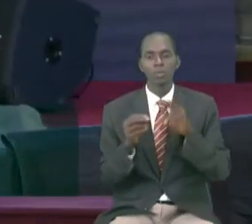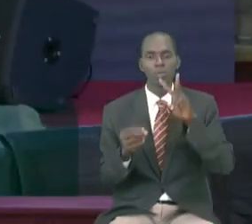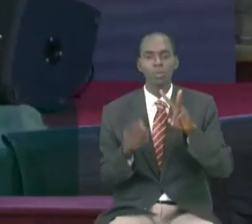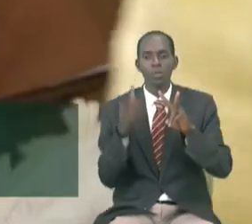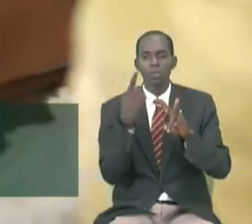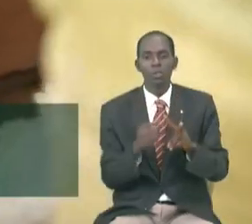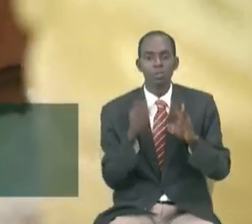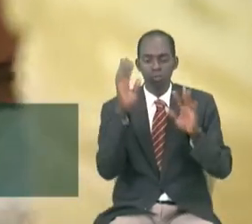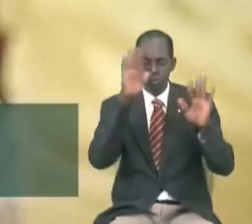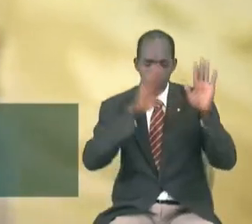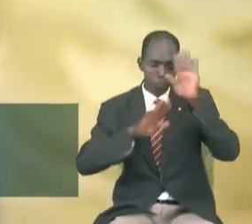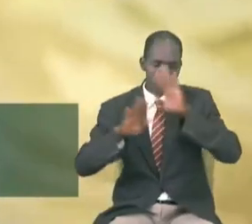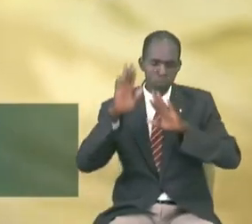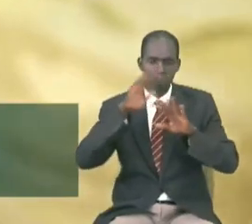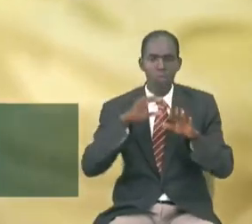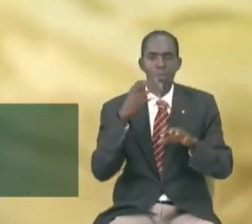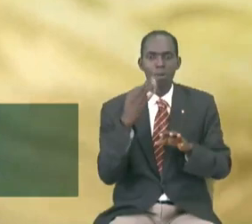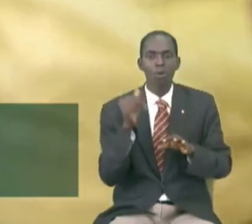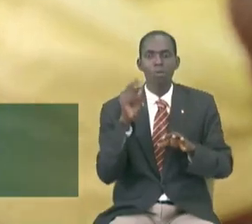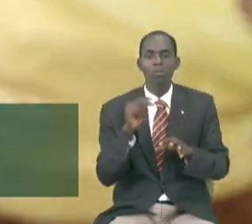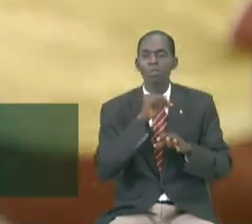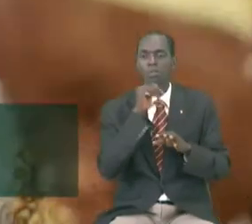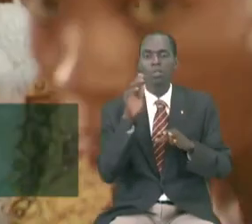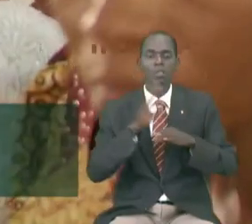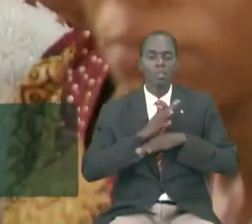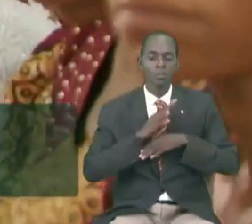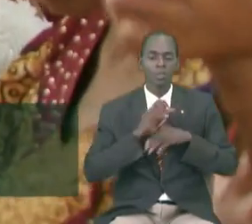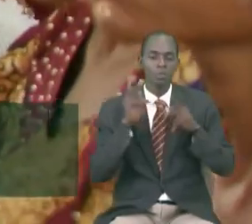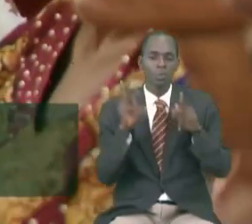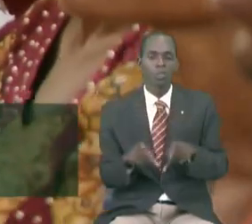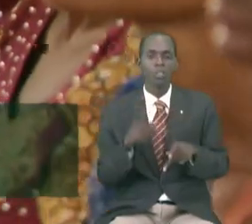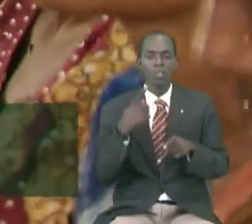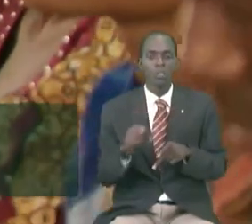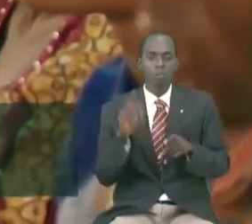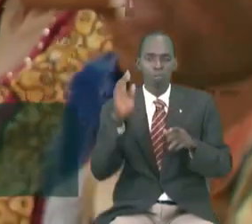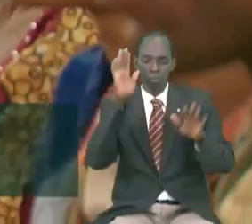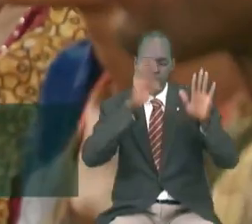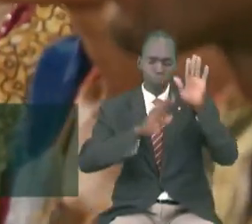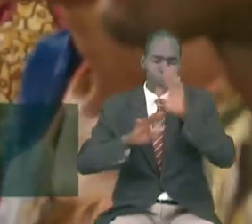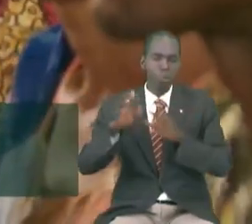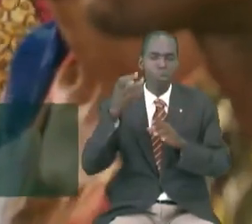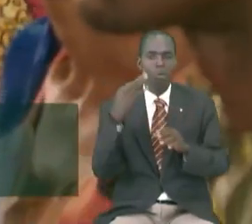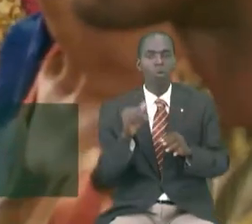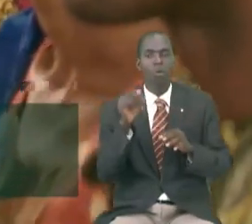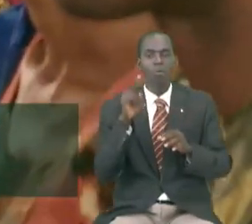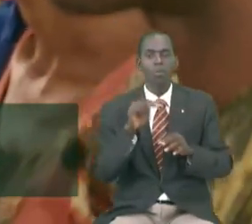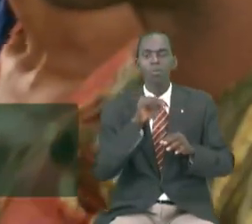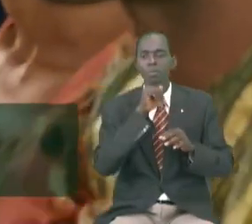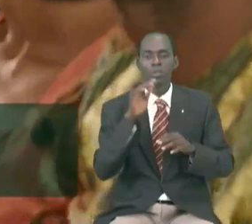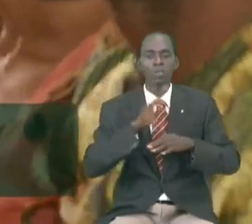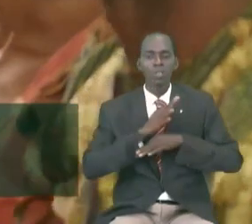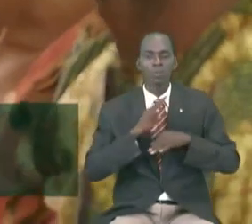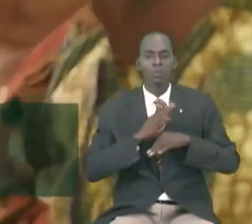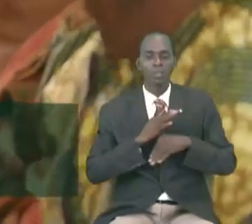an unsatisfied person. Number three, the answer of the unsearchable